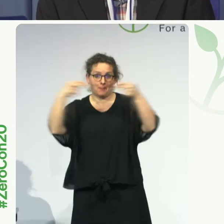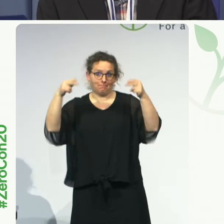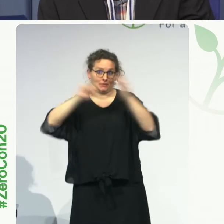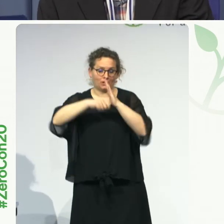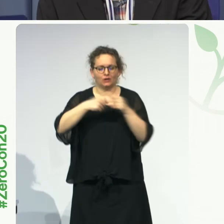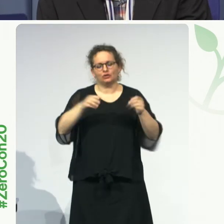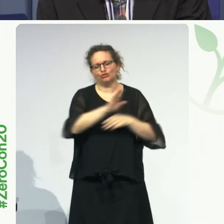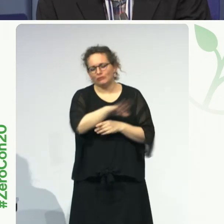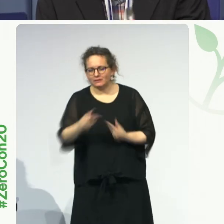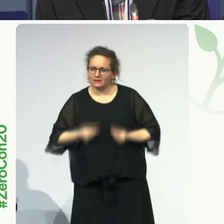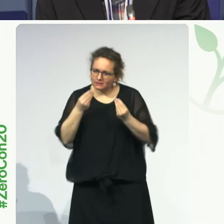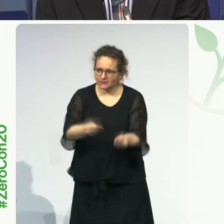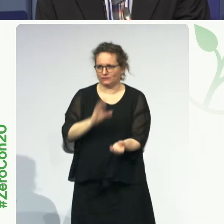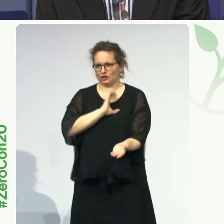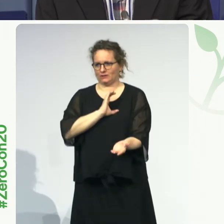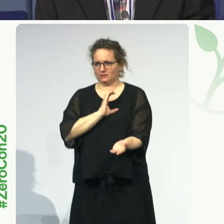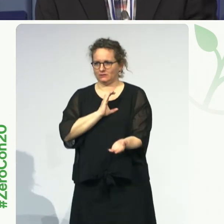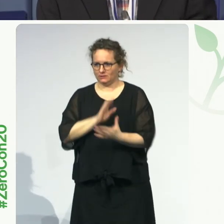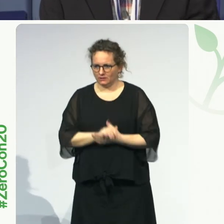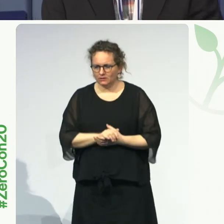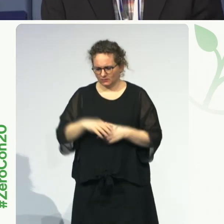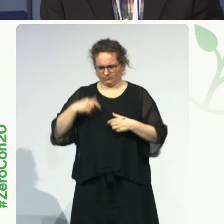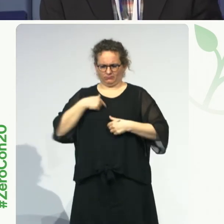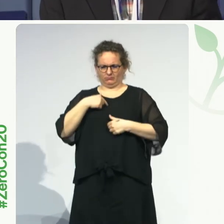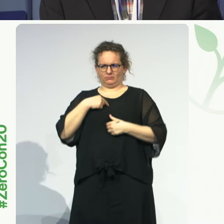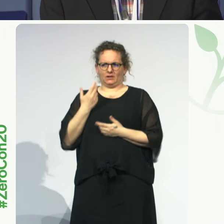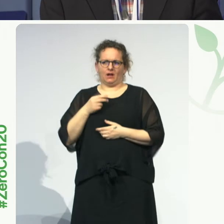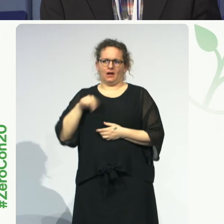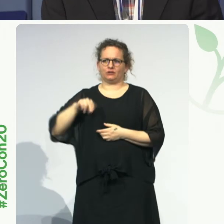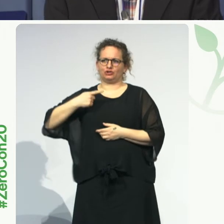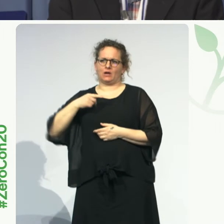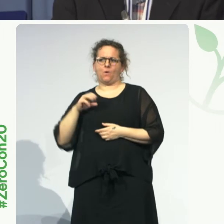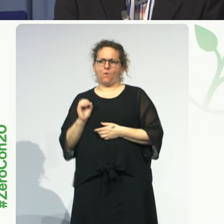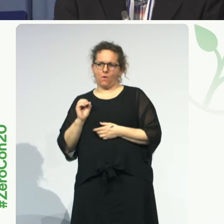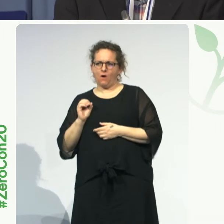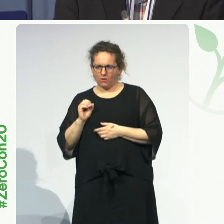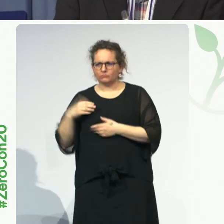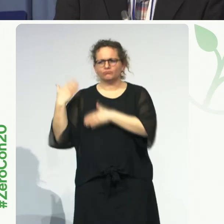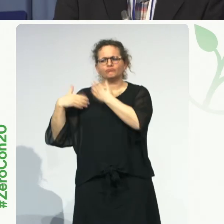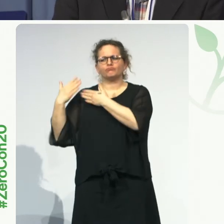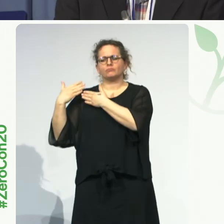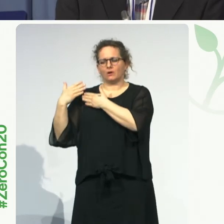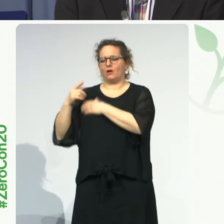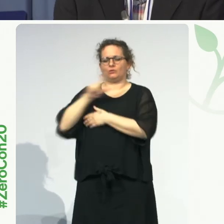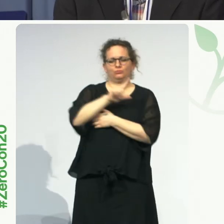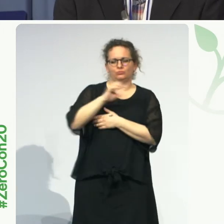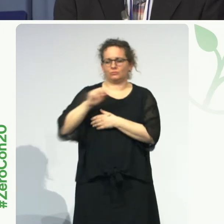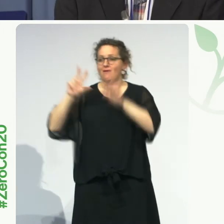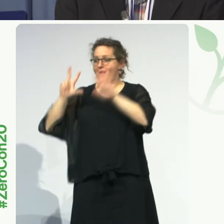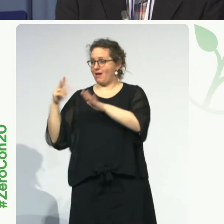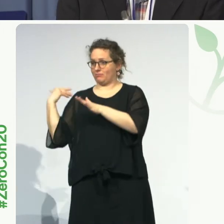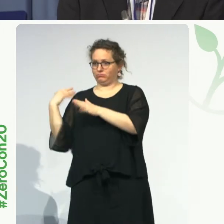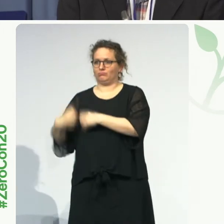in 2008 in Innsbruck, Austria, as a small private initiative. The headquarters of A Chance